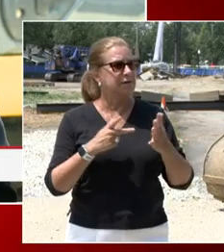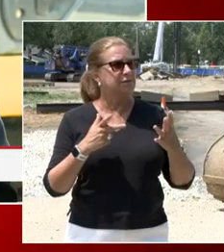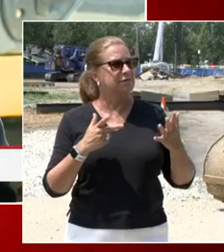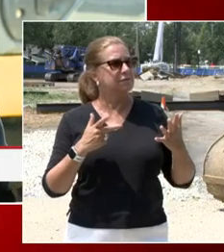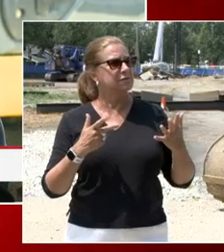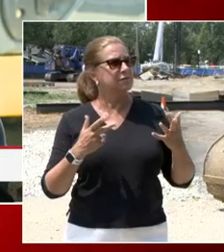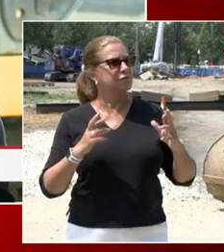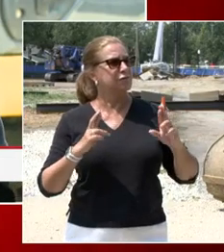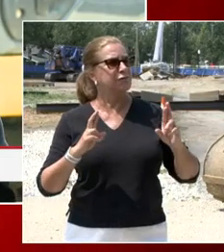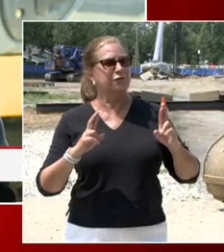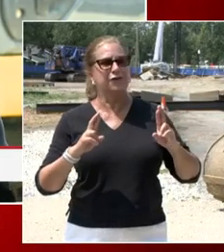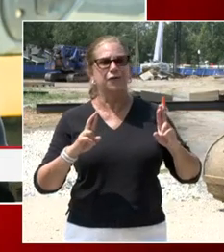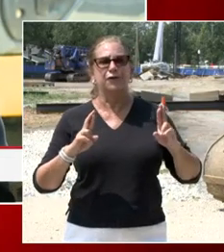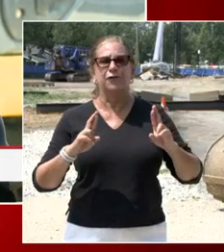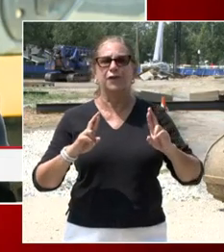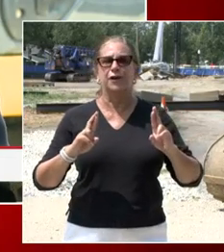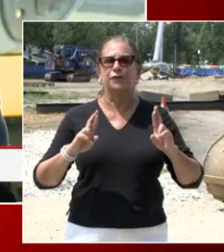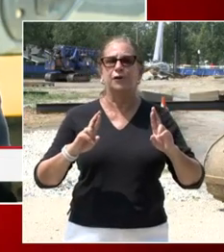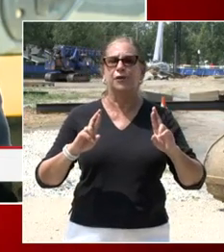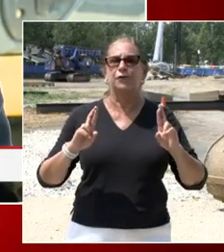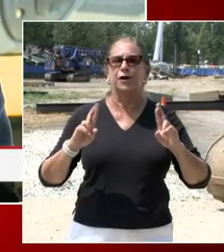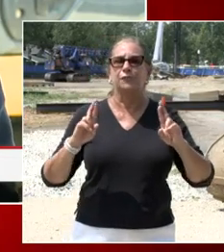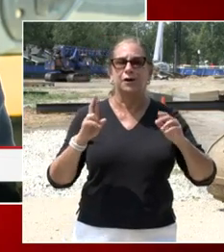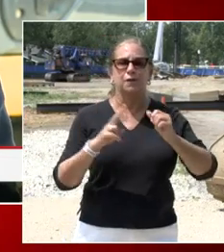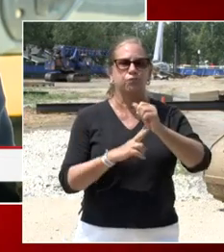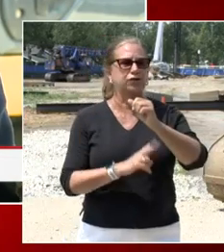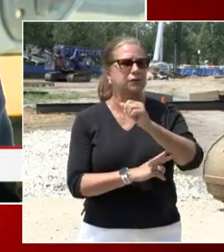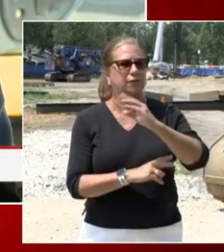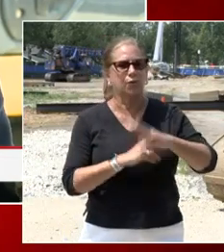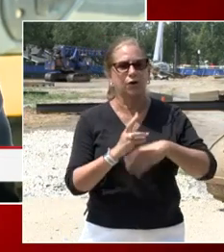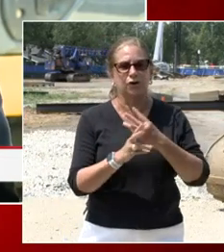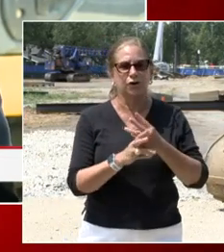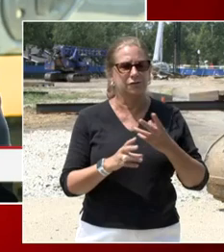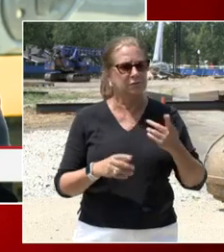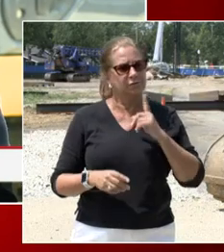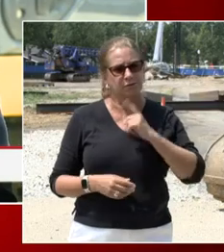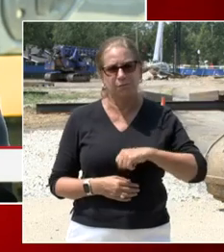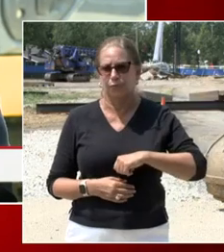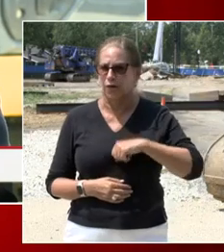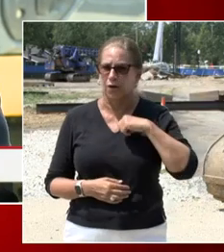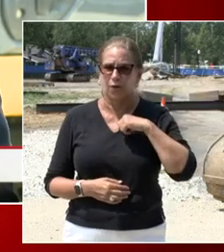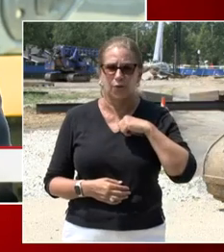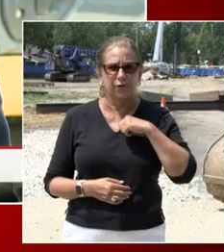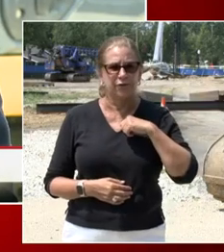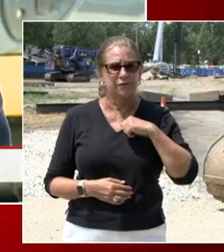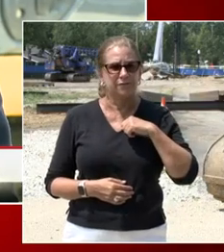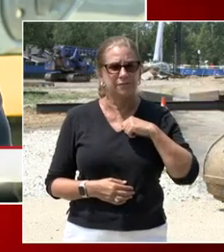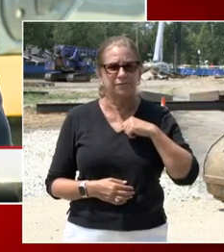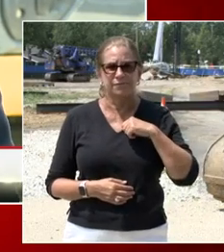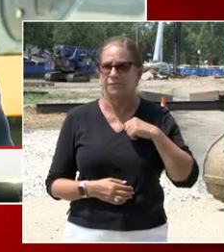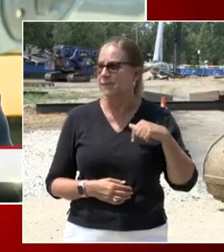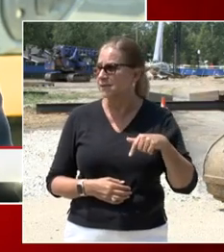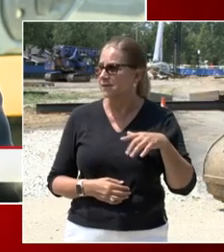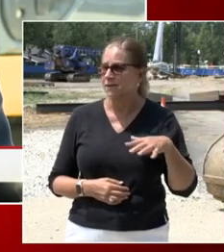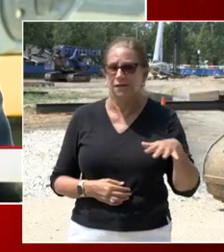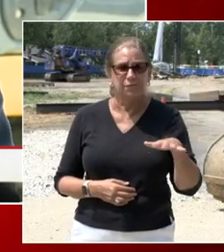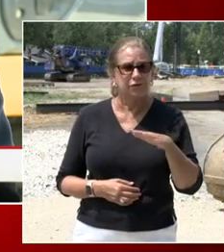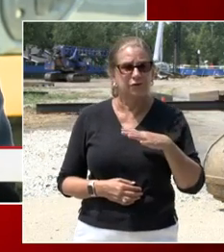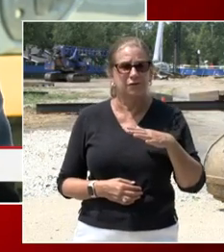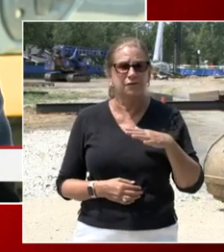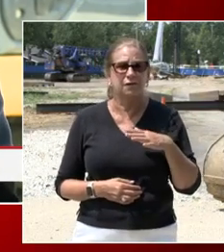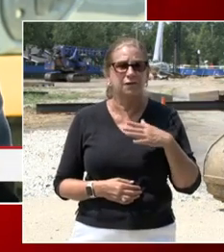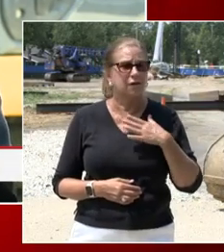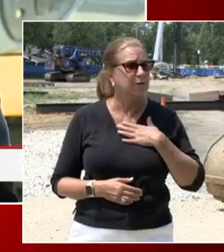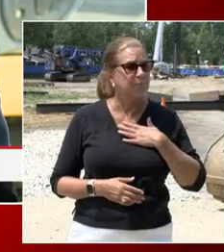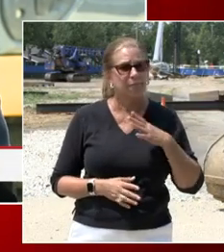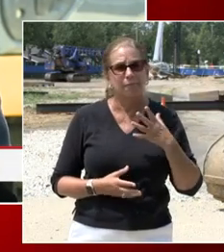bridges. Bridges that gives me great pride to say will bring one of the region's most innovative and compassionate healthcare